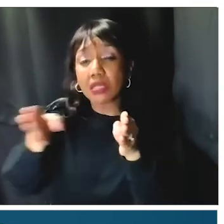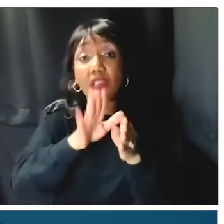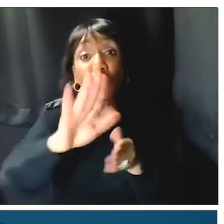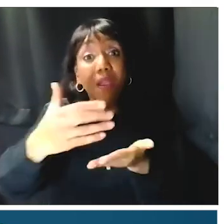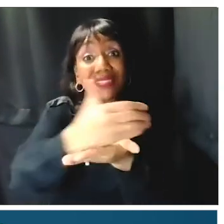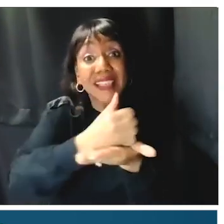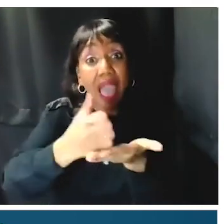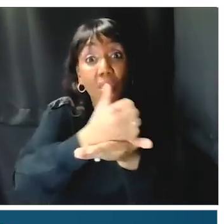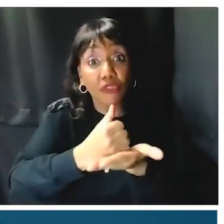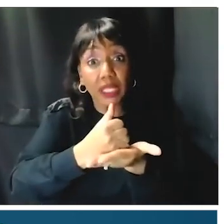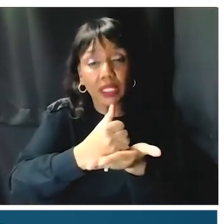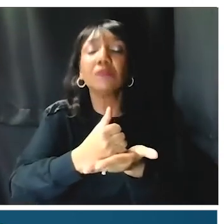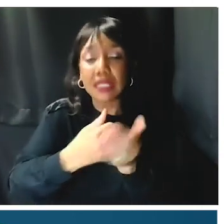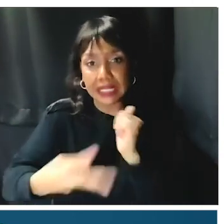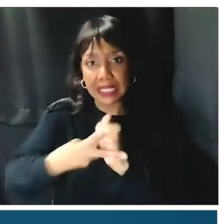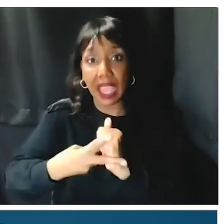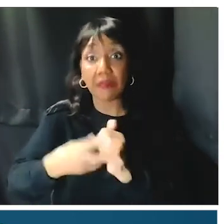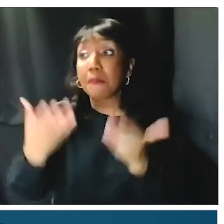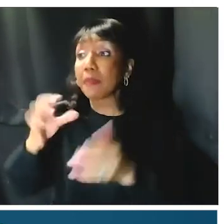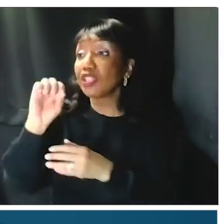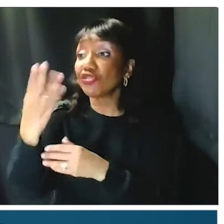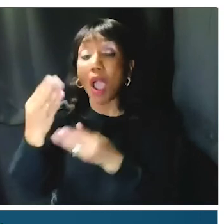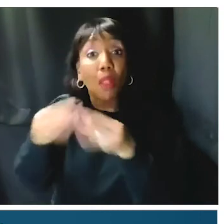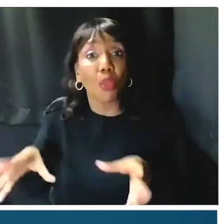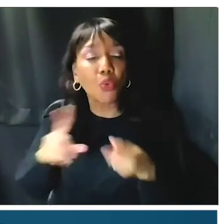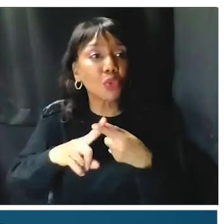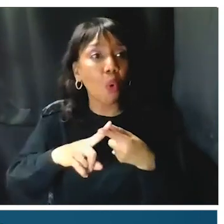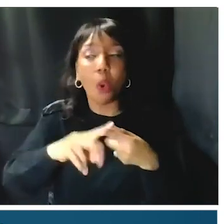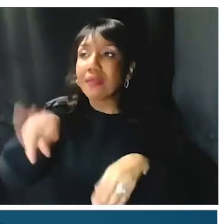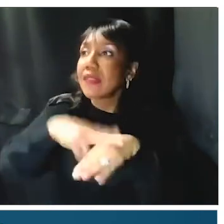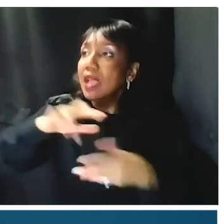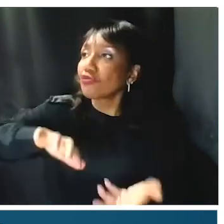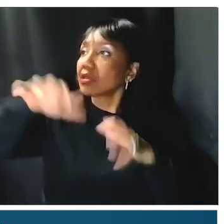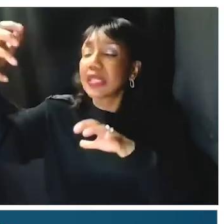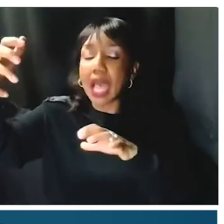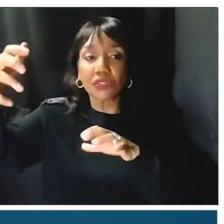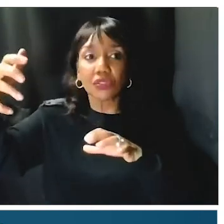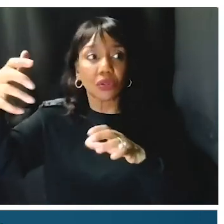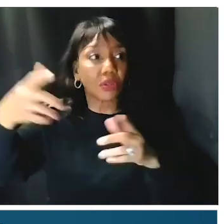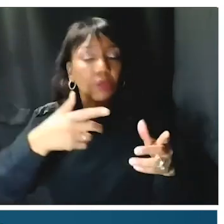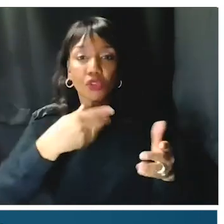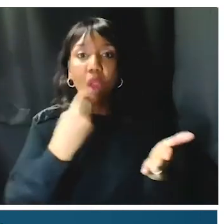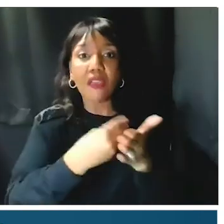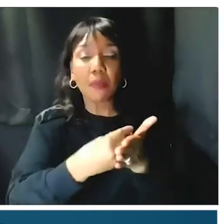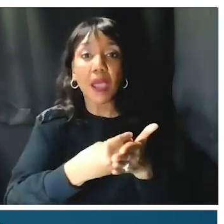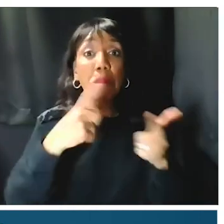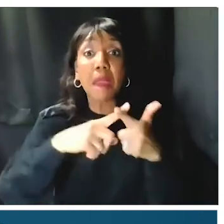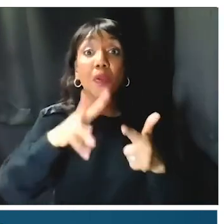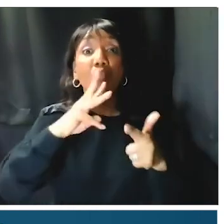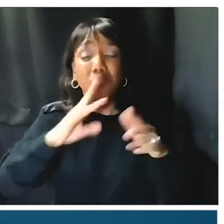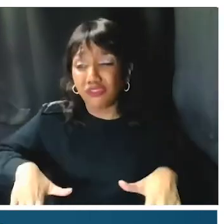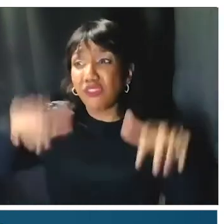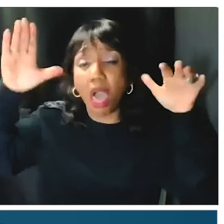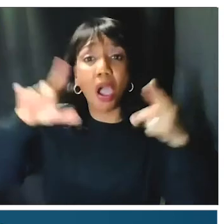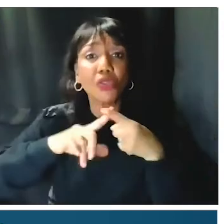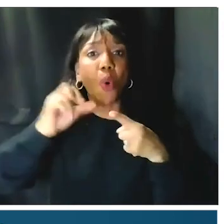bank in case of an emergency, such as a loss of job or a natural disaster. For example, a flash